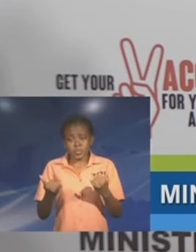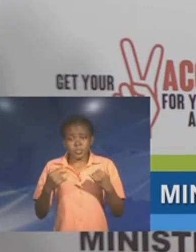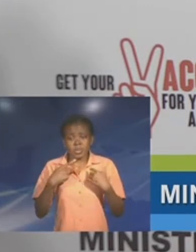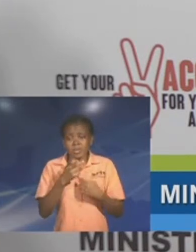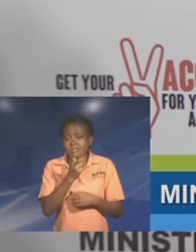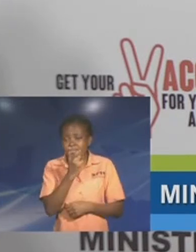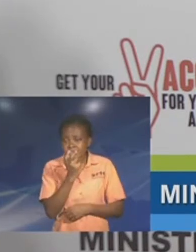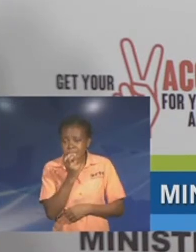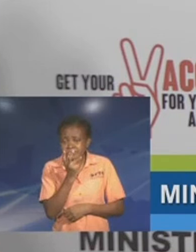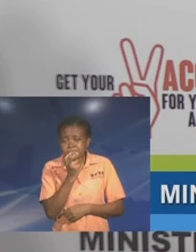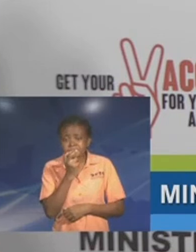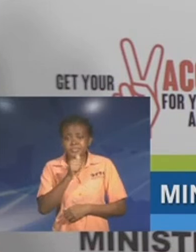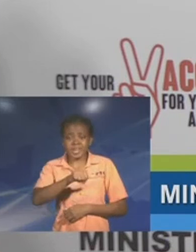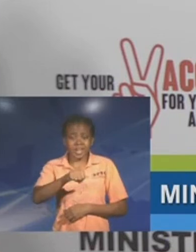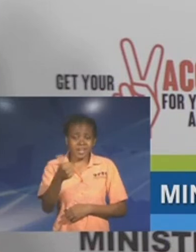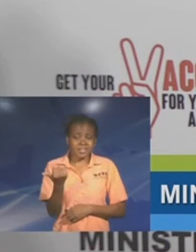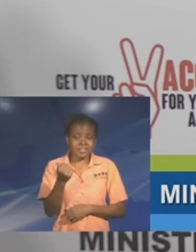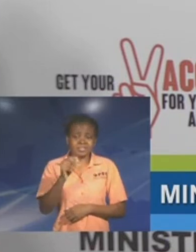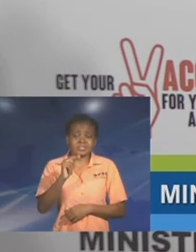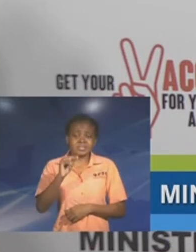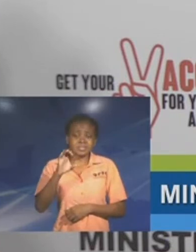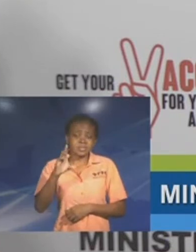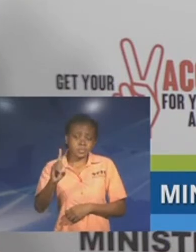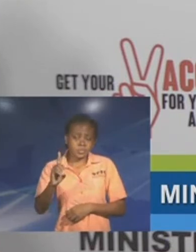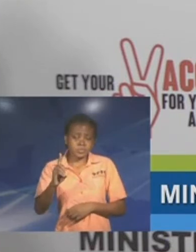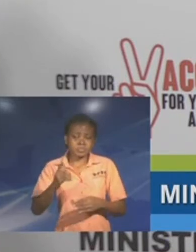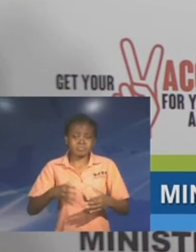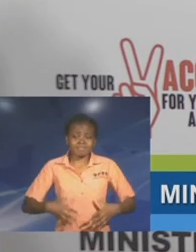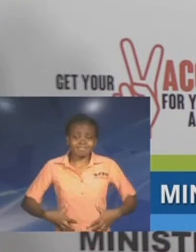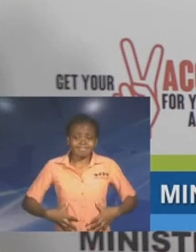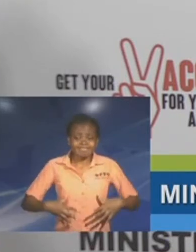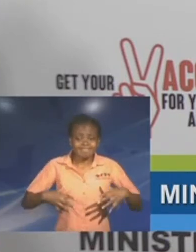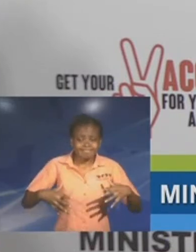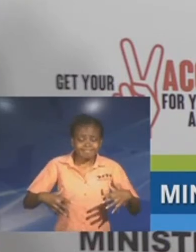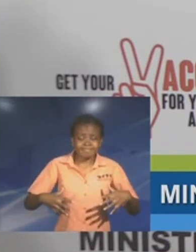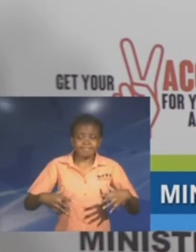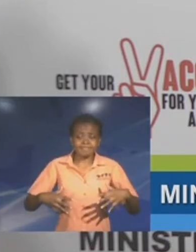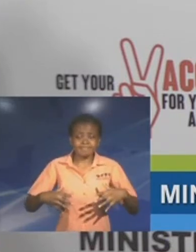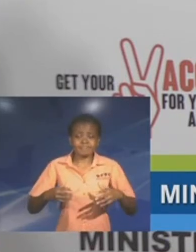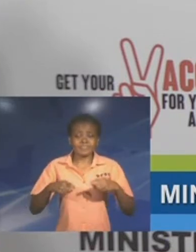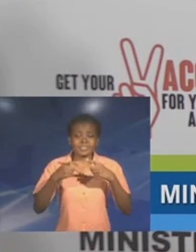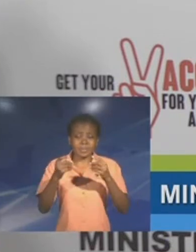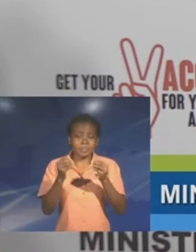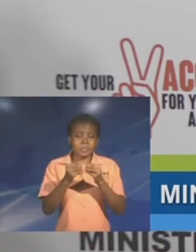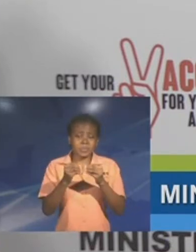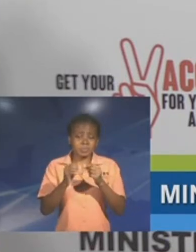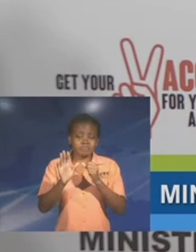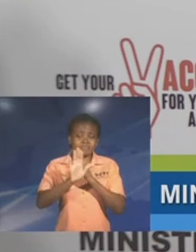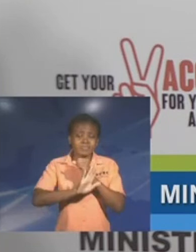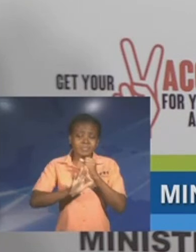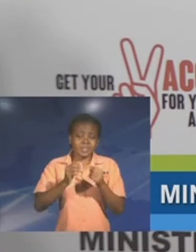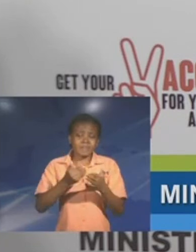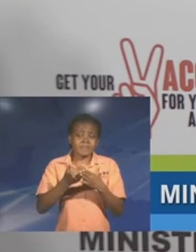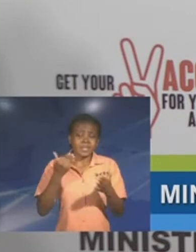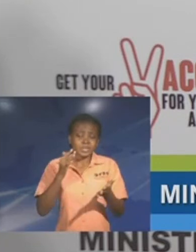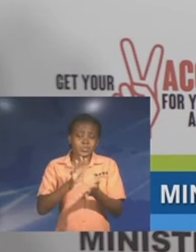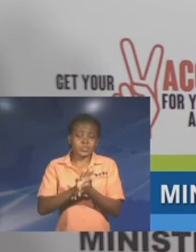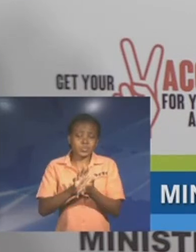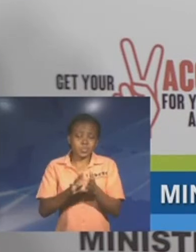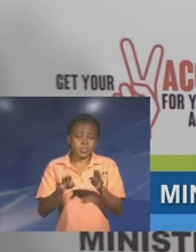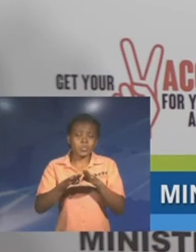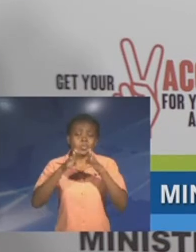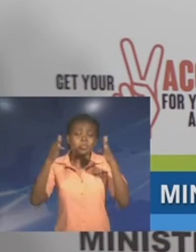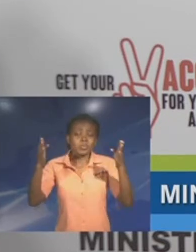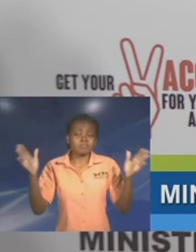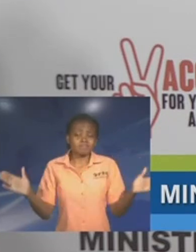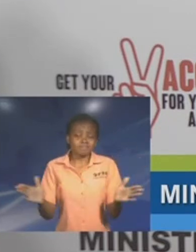other comorbidities, obesity, in terms of giving them that protection that they need before school reopens. We urge the parents to come forward